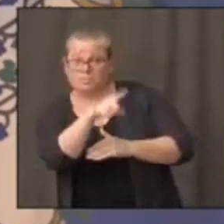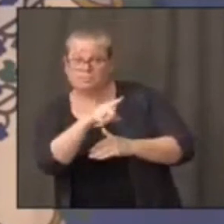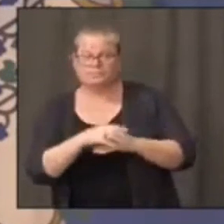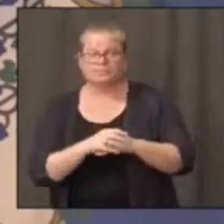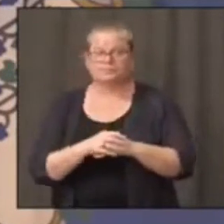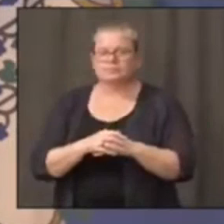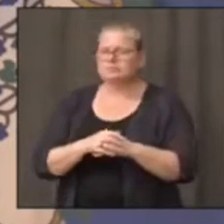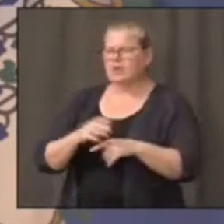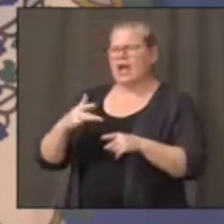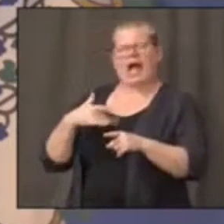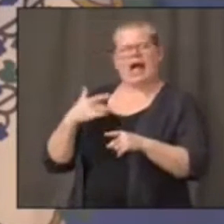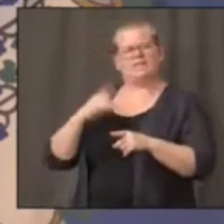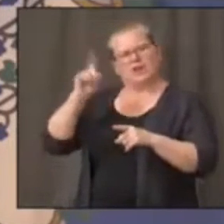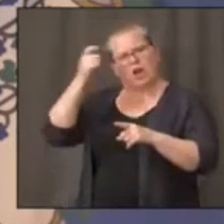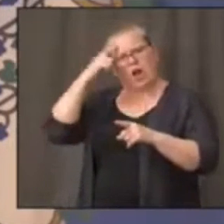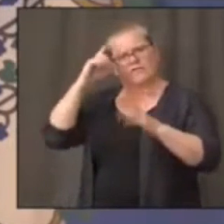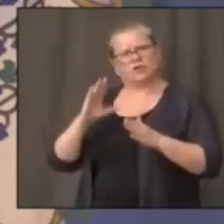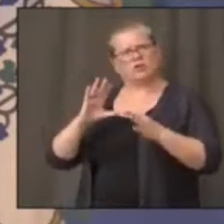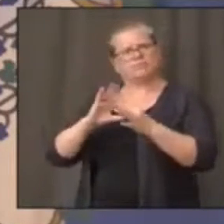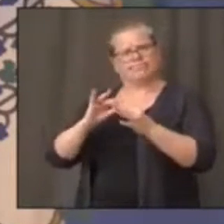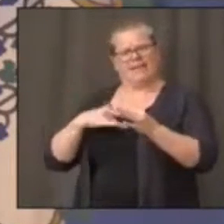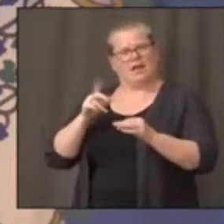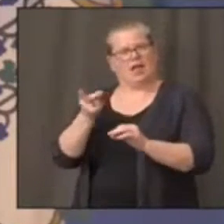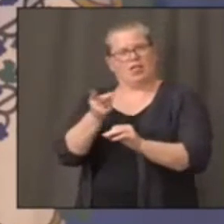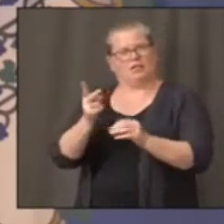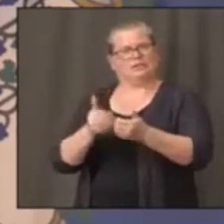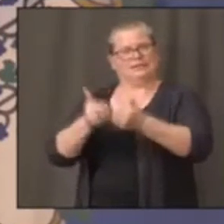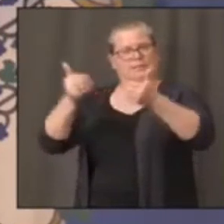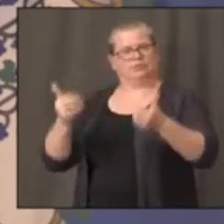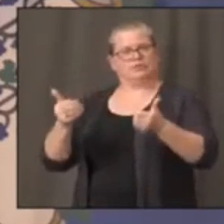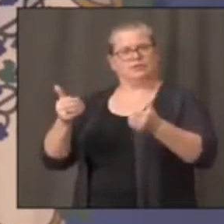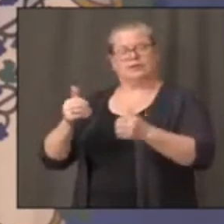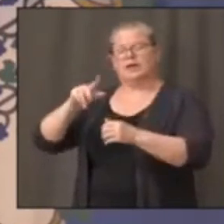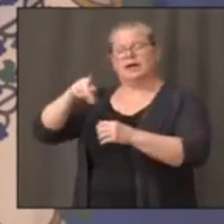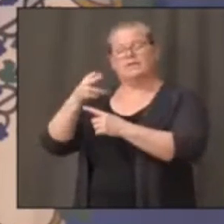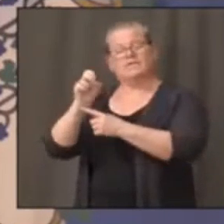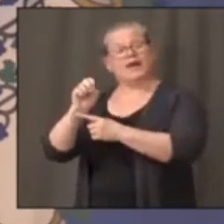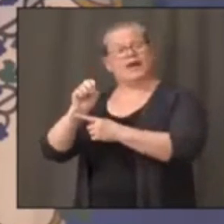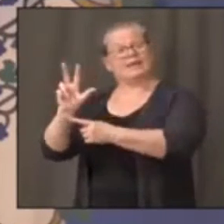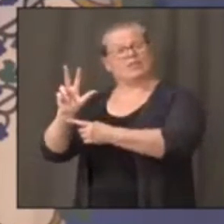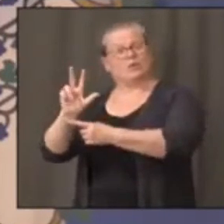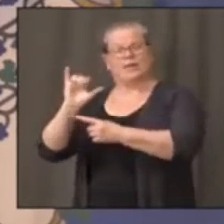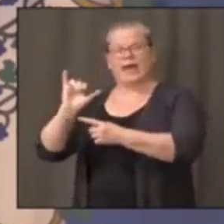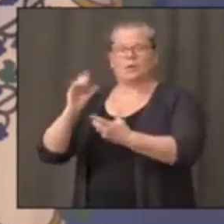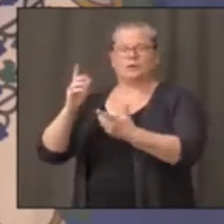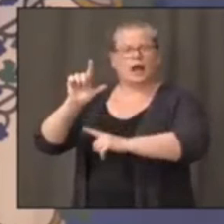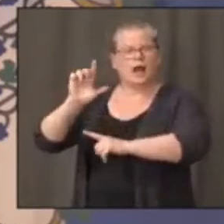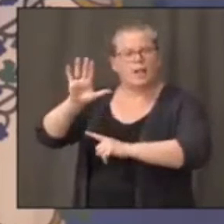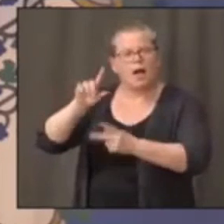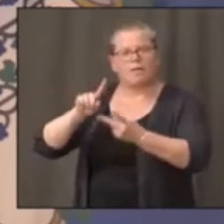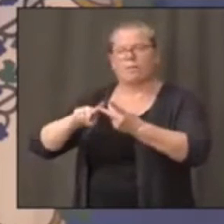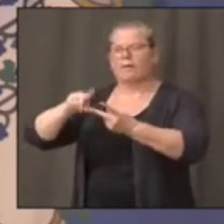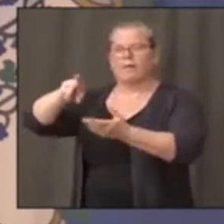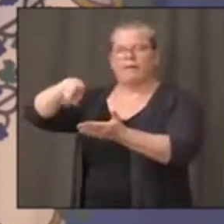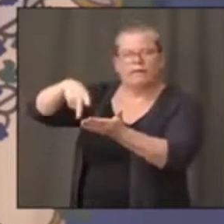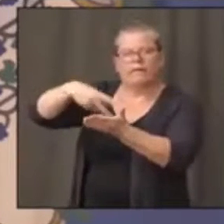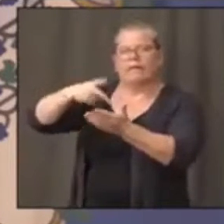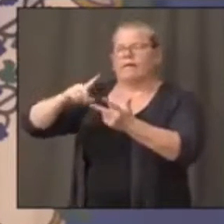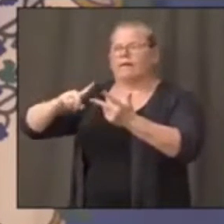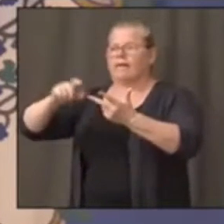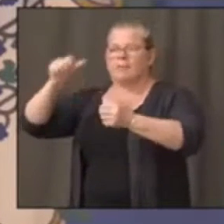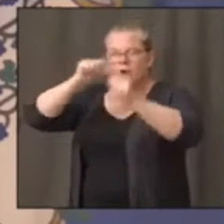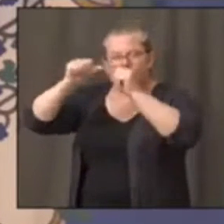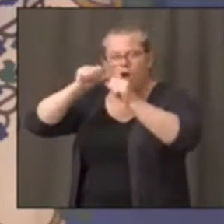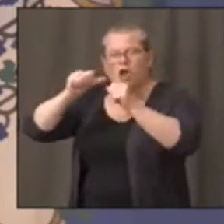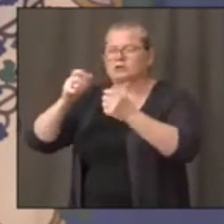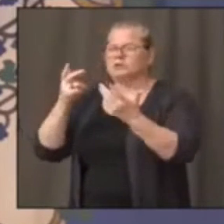nightclubs, occupancy and indoor dining. And those are things we decided to put on pause because we thought, talking to every